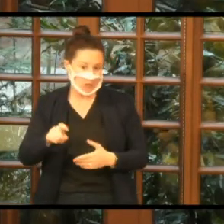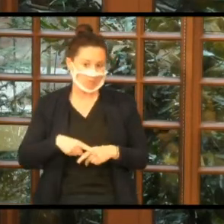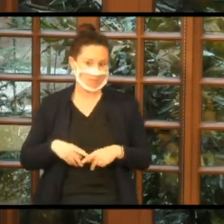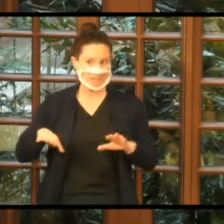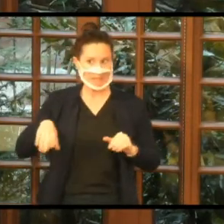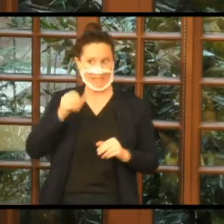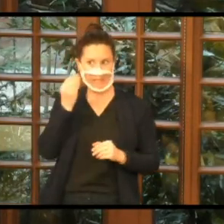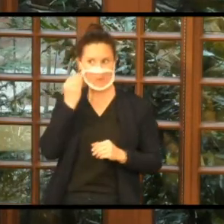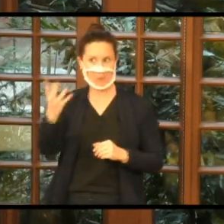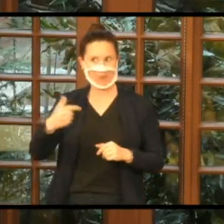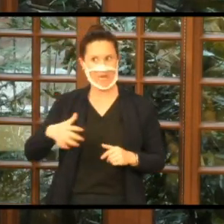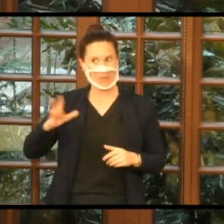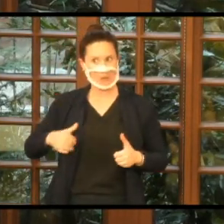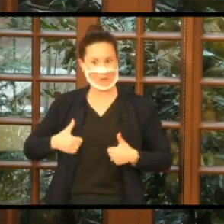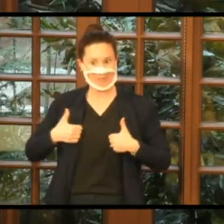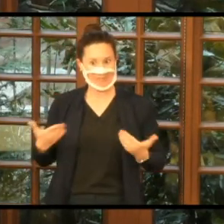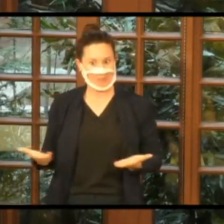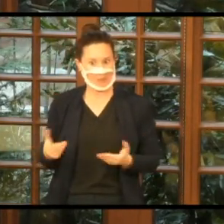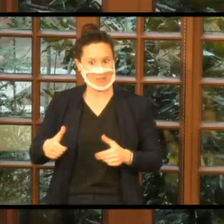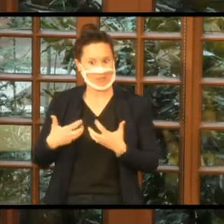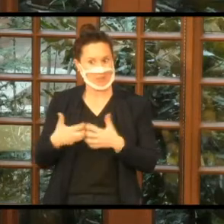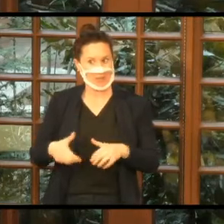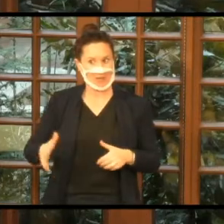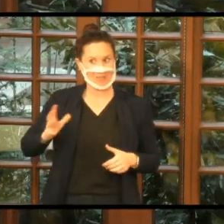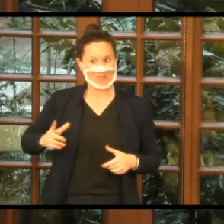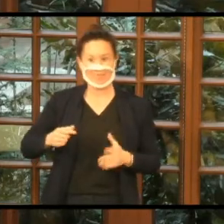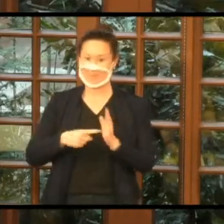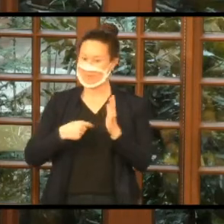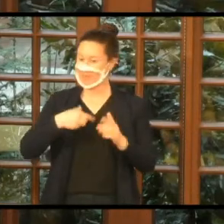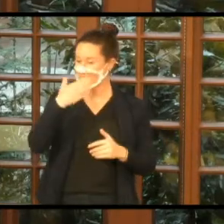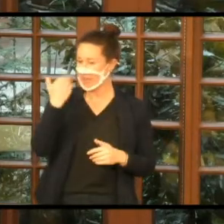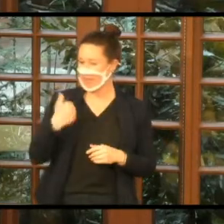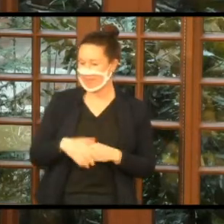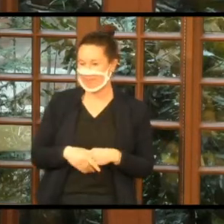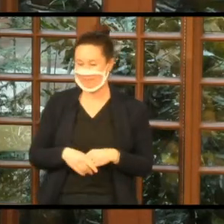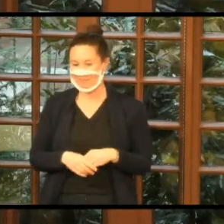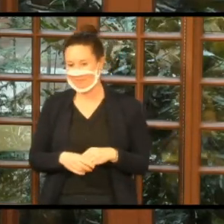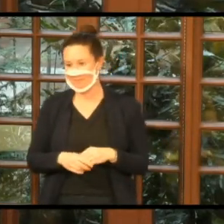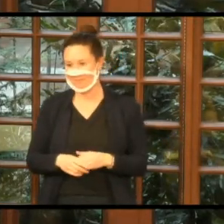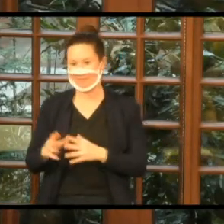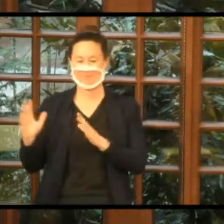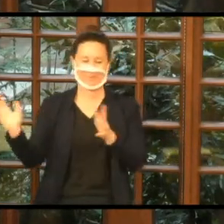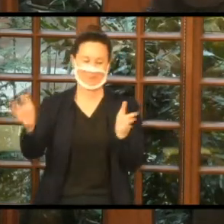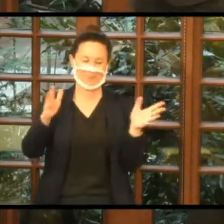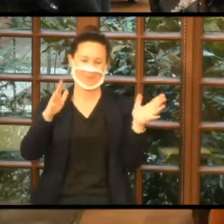told Rochelle I used to live here, and sometimes I let myself forget. Thanks.